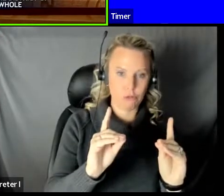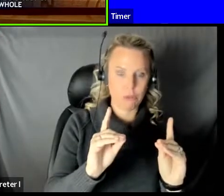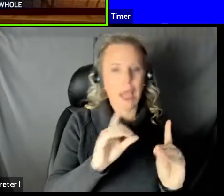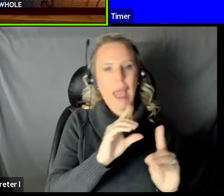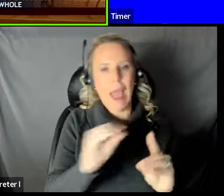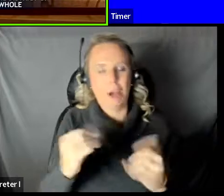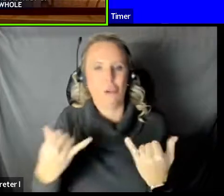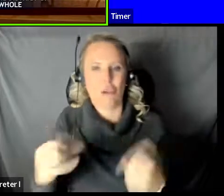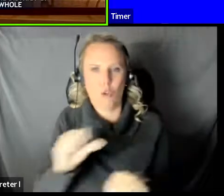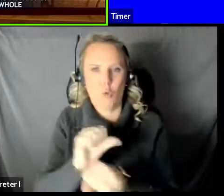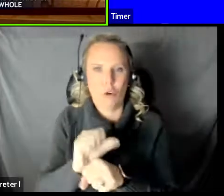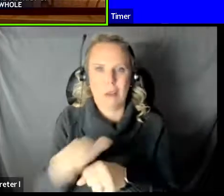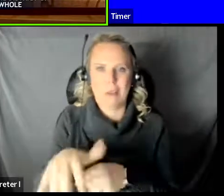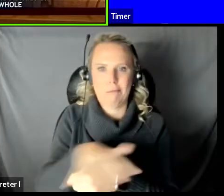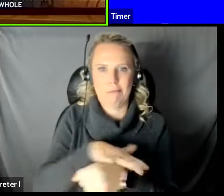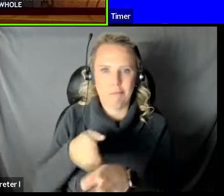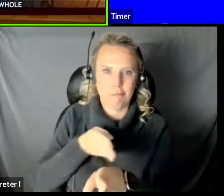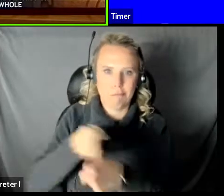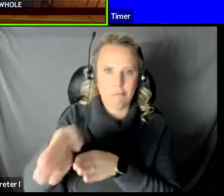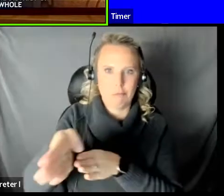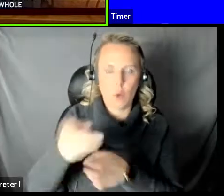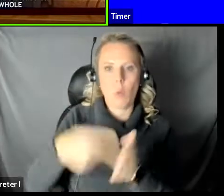working in the area that this committee will cover.